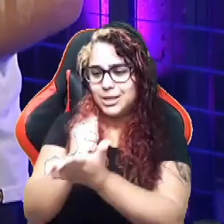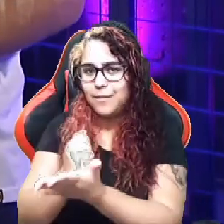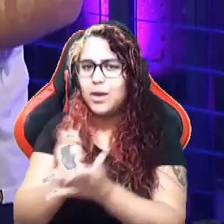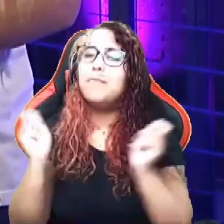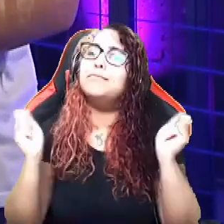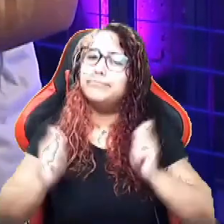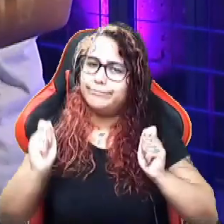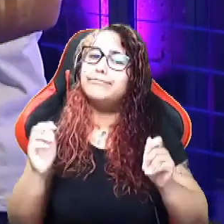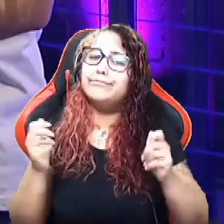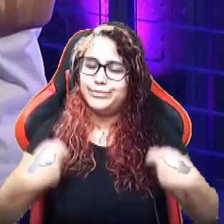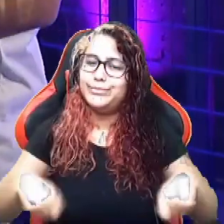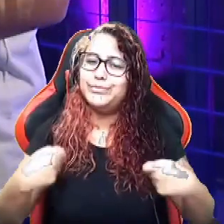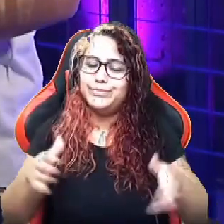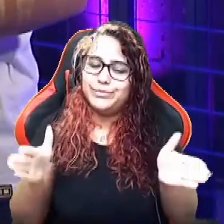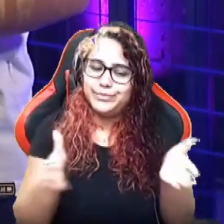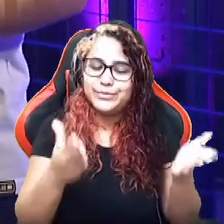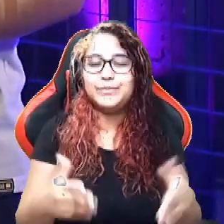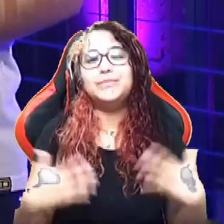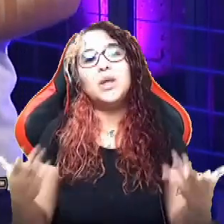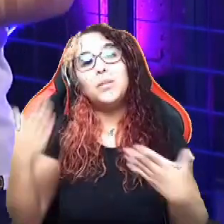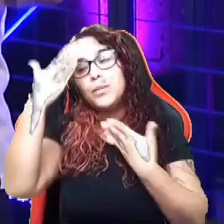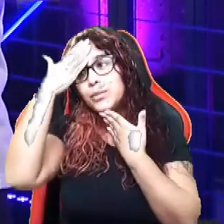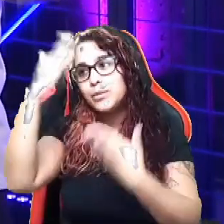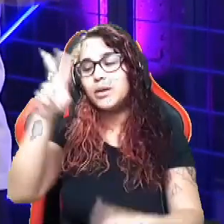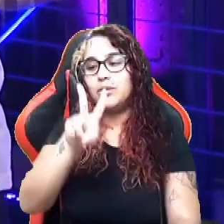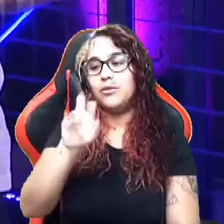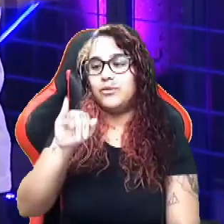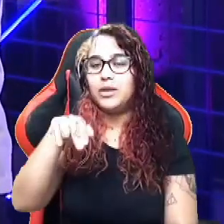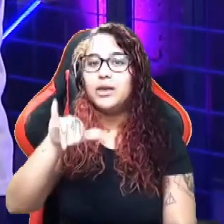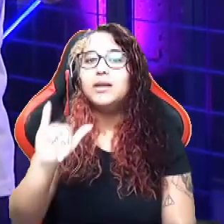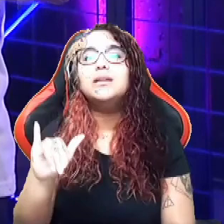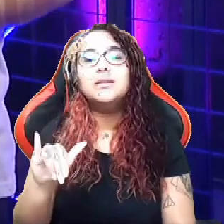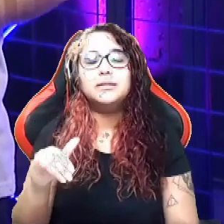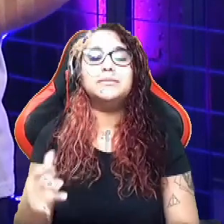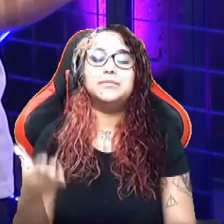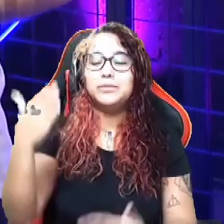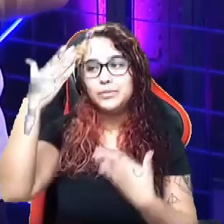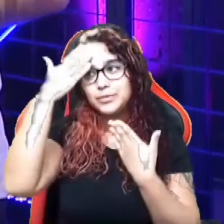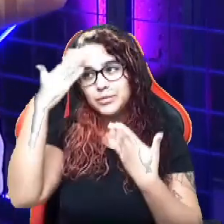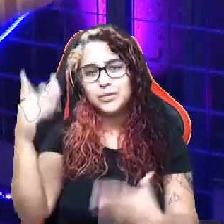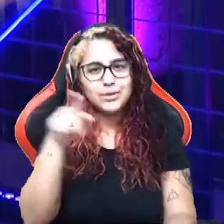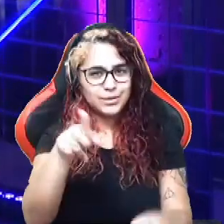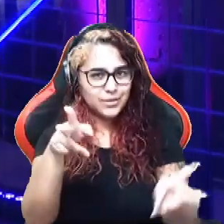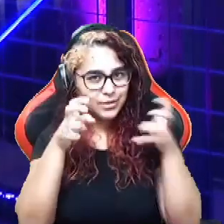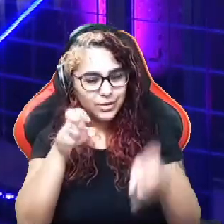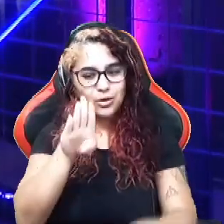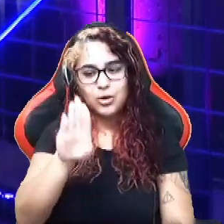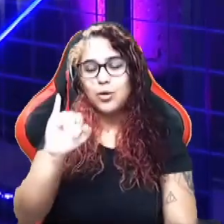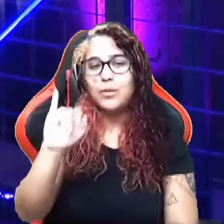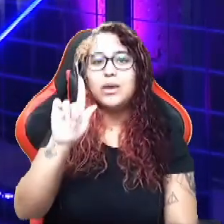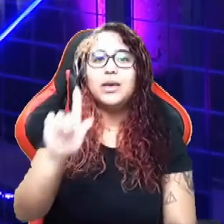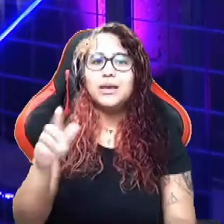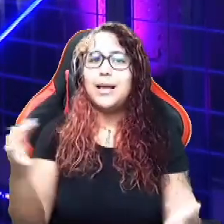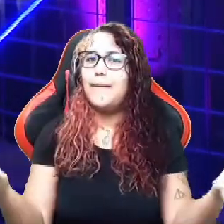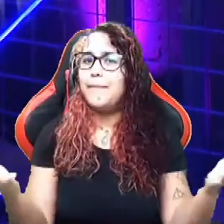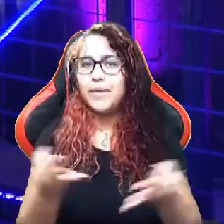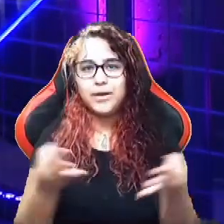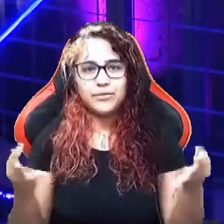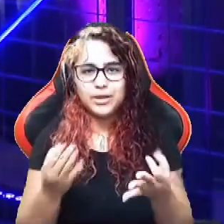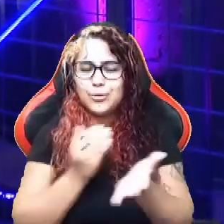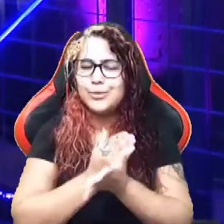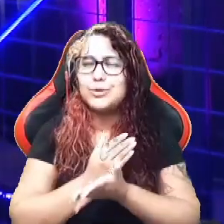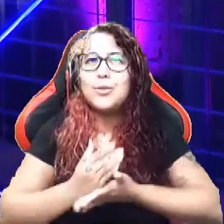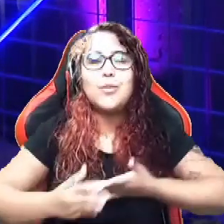gamer, it's worth investing in it as a platform. So thank you, Vinicius. That was great. And as you can see, Big Festival